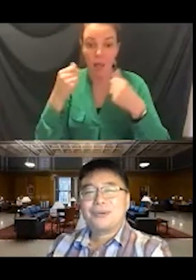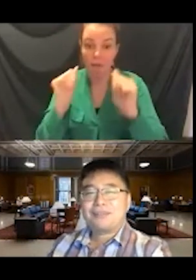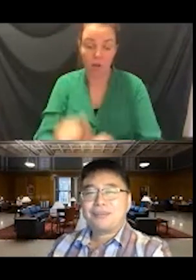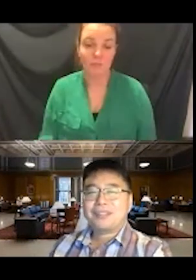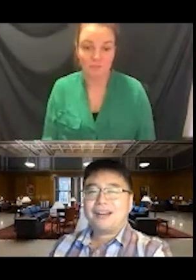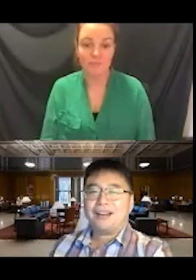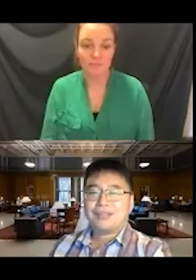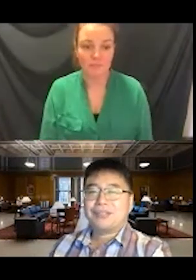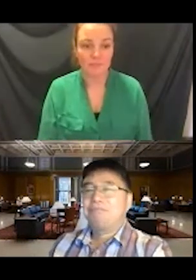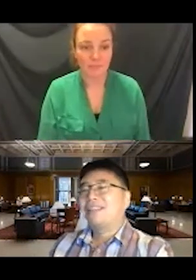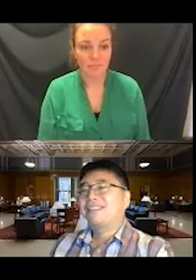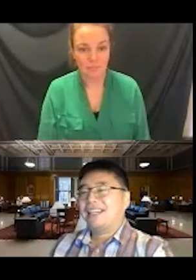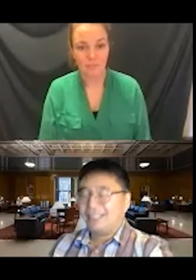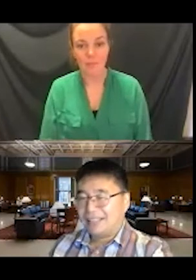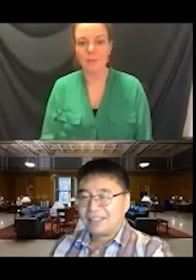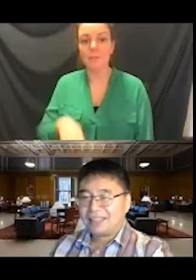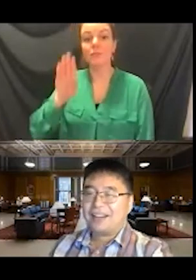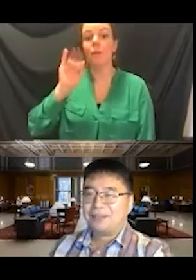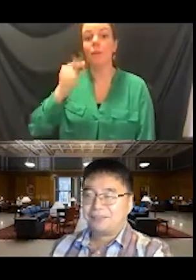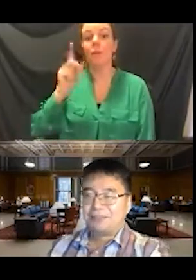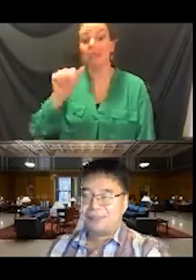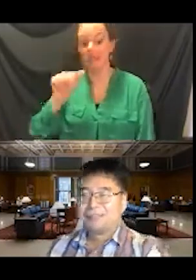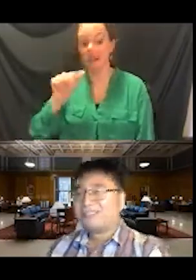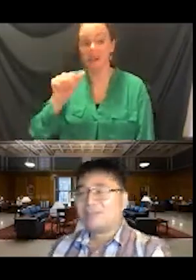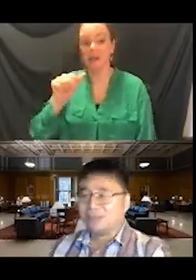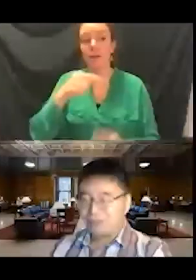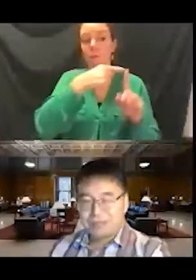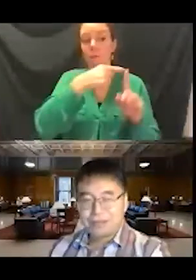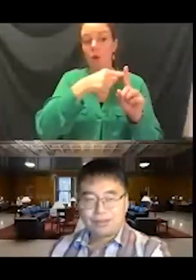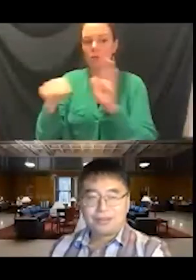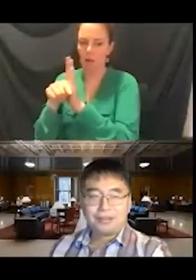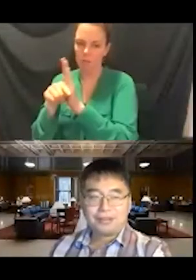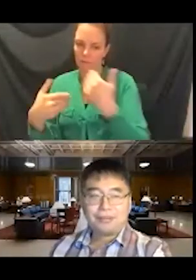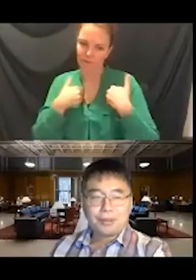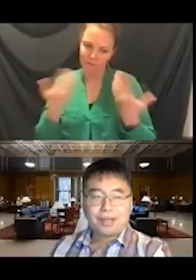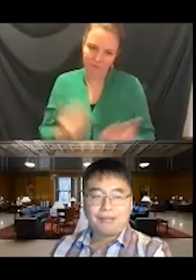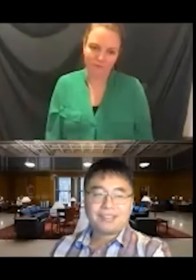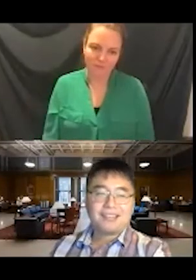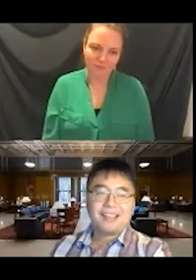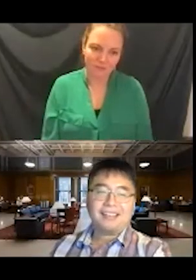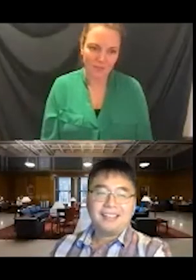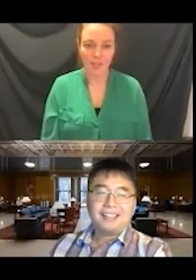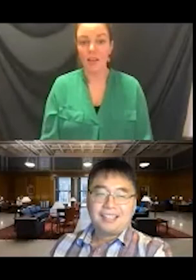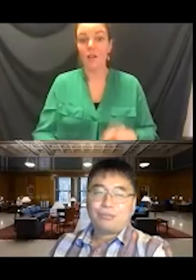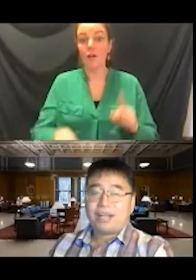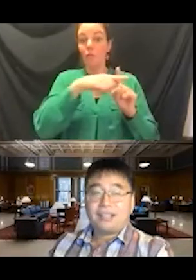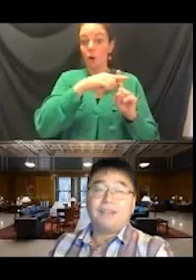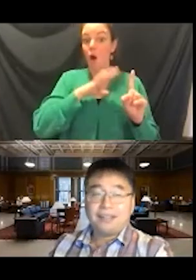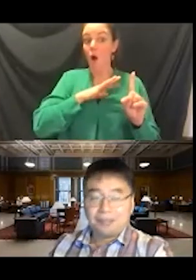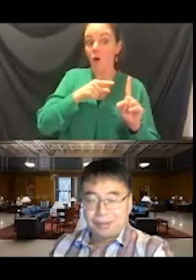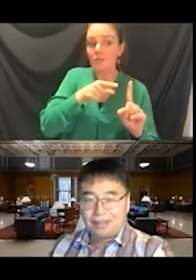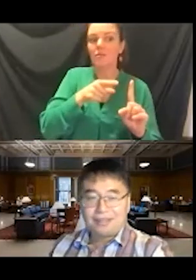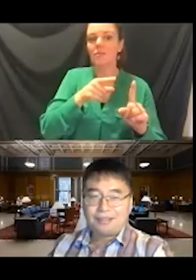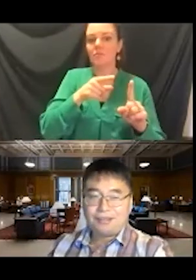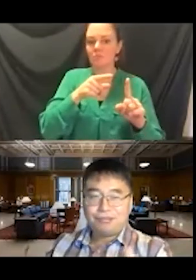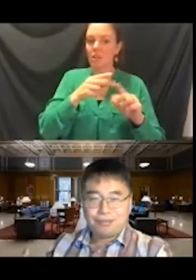So what are the pros and cons of using big data in healthcare? There's several, right? So what the pro is obviously that it's readily